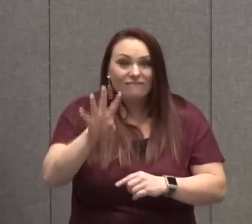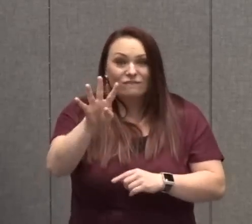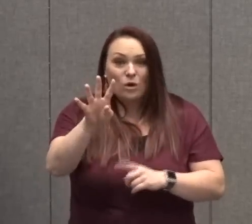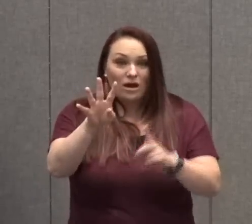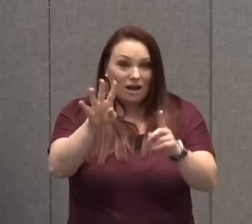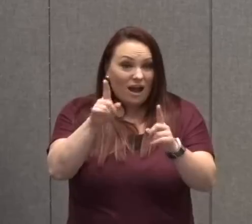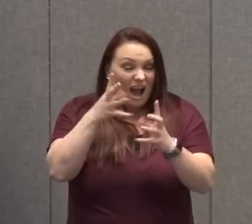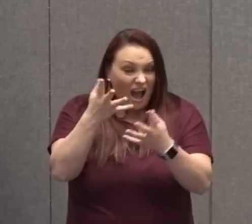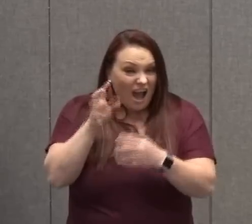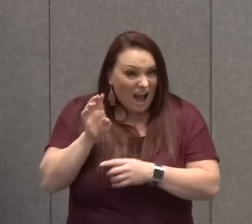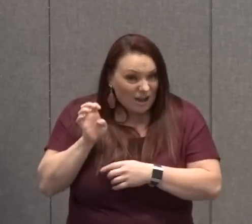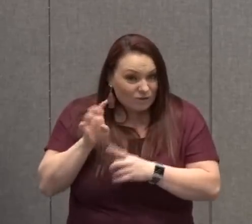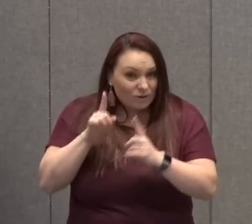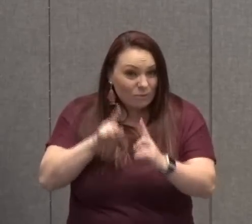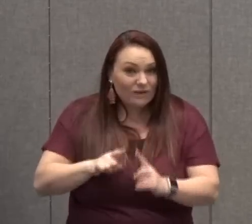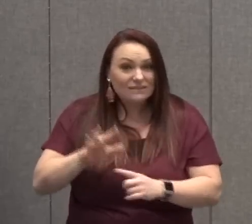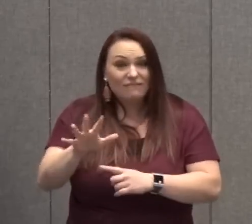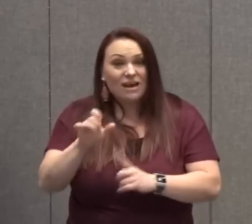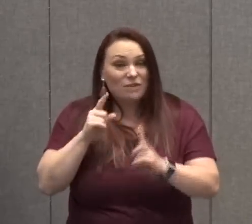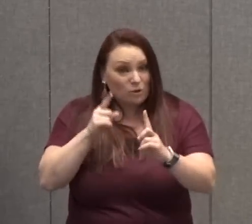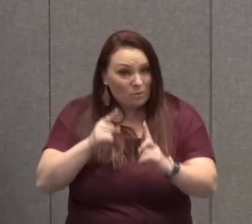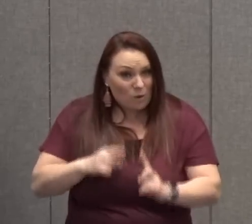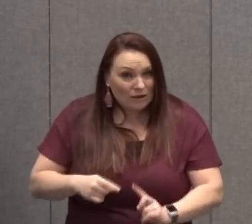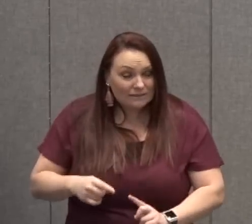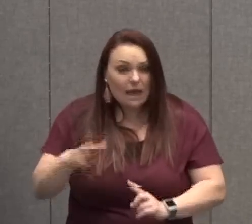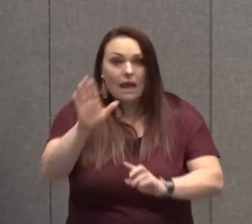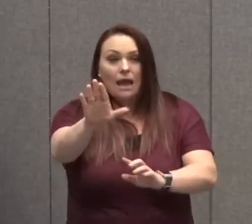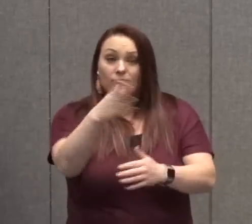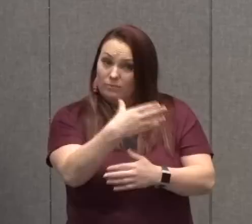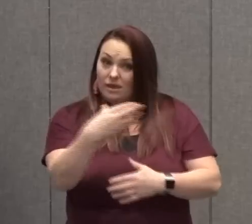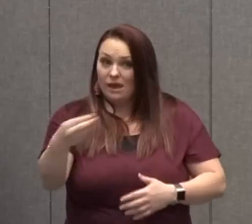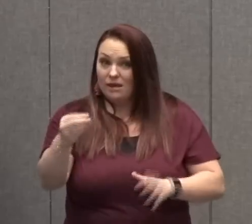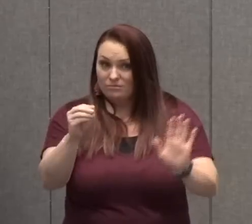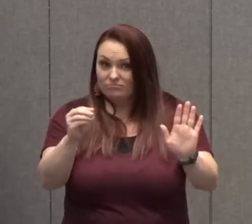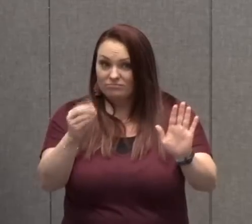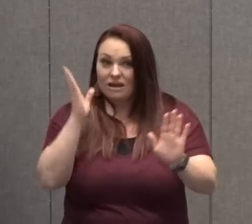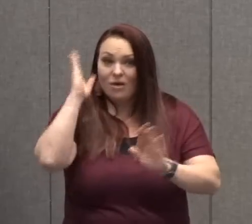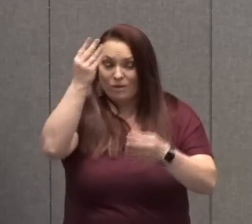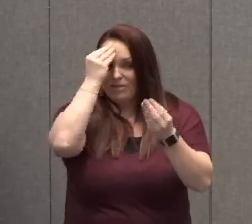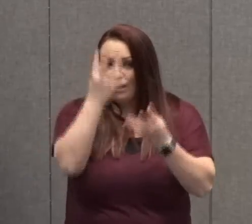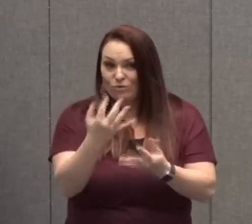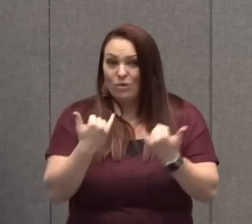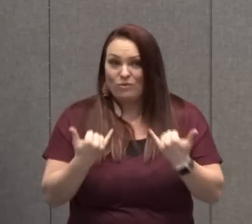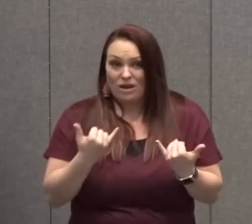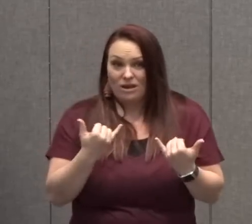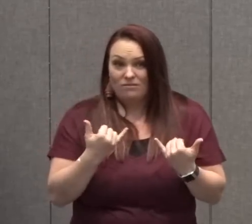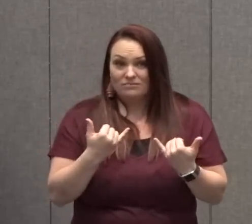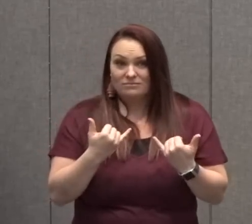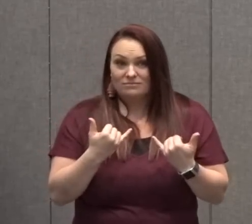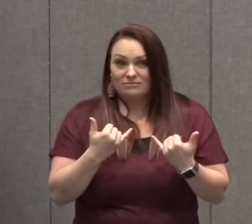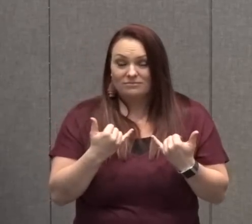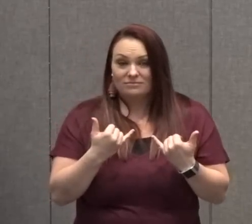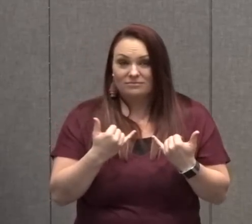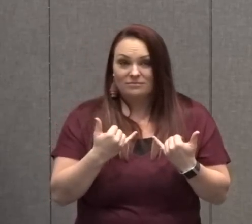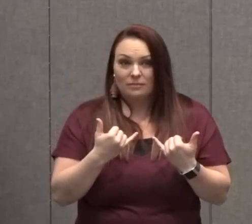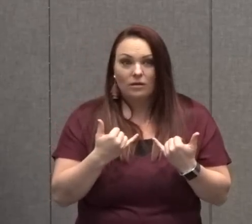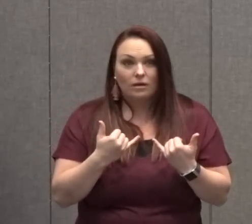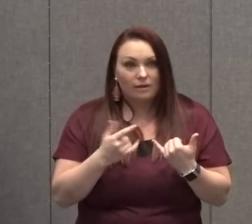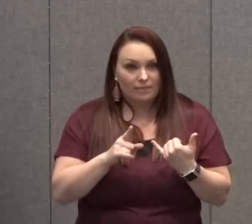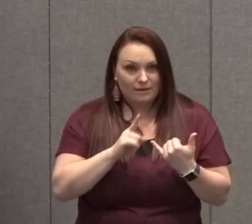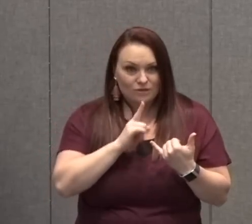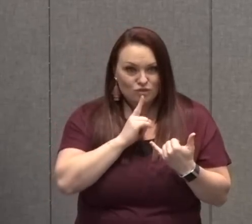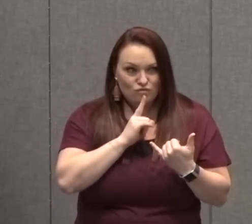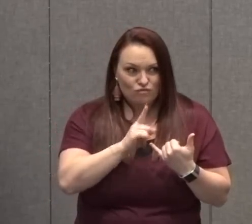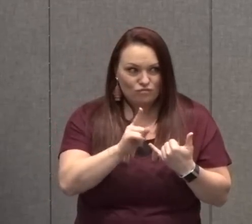points, 500 points, 500 I'm gonna tell you this right now. There's a super